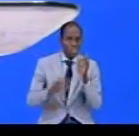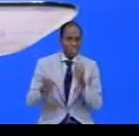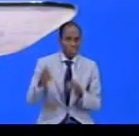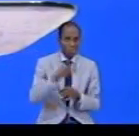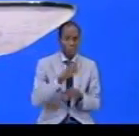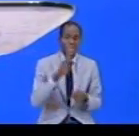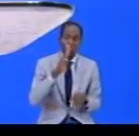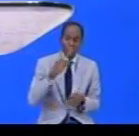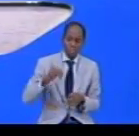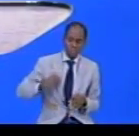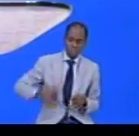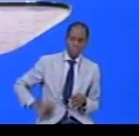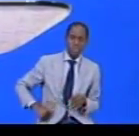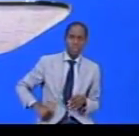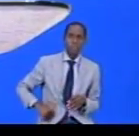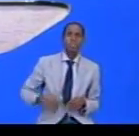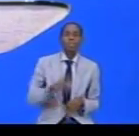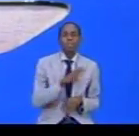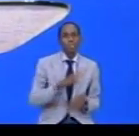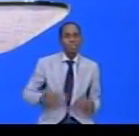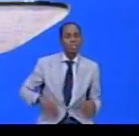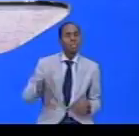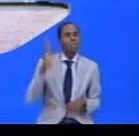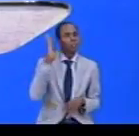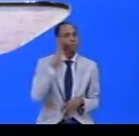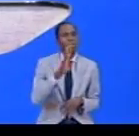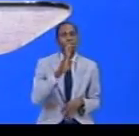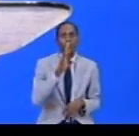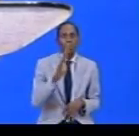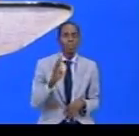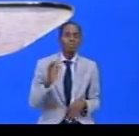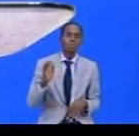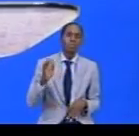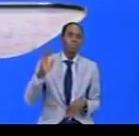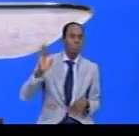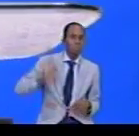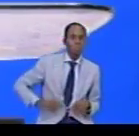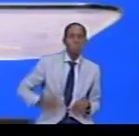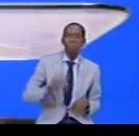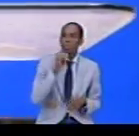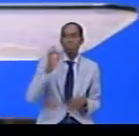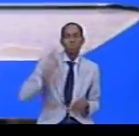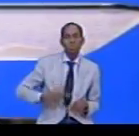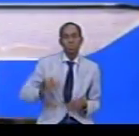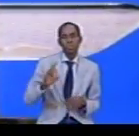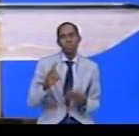Christ shall profit you nothing look at verse 3.